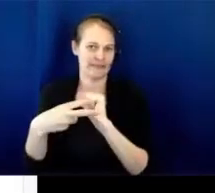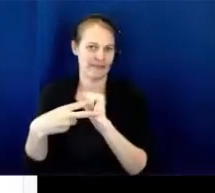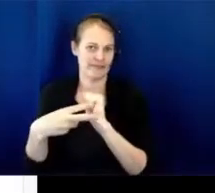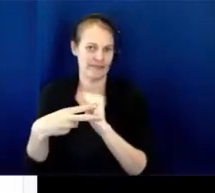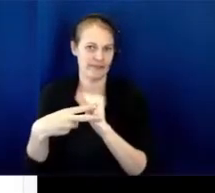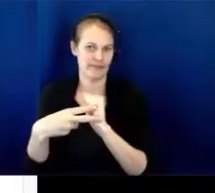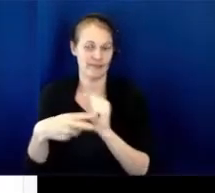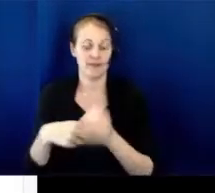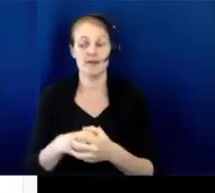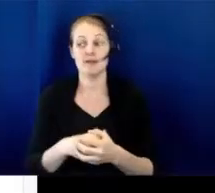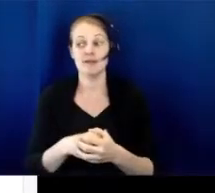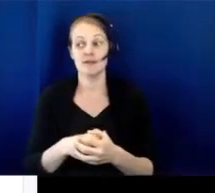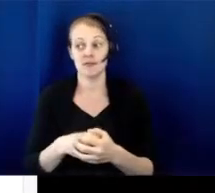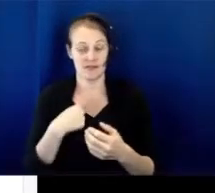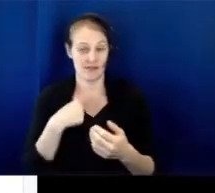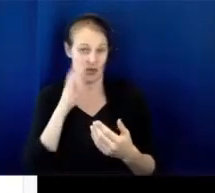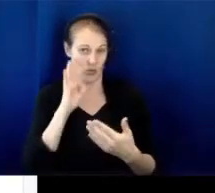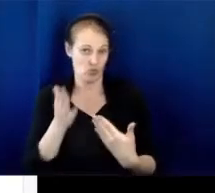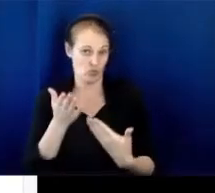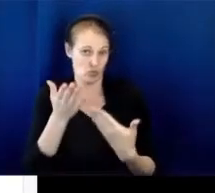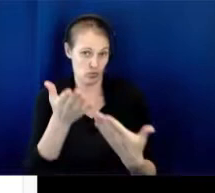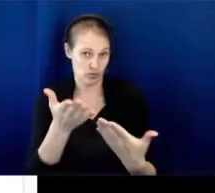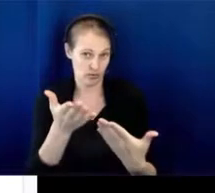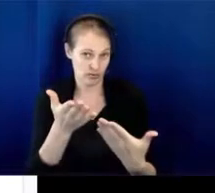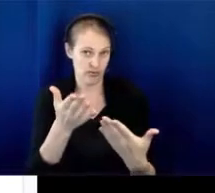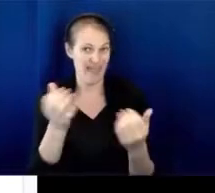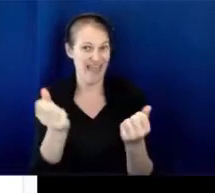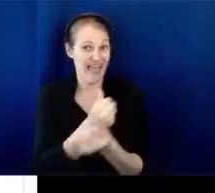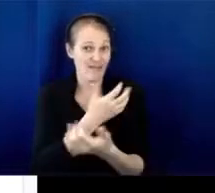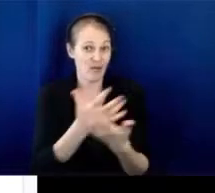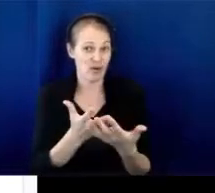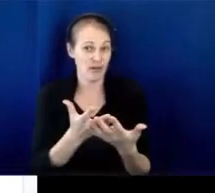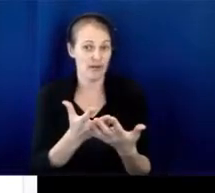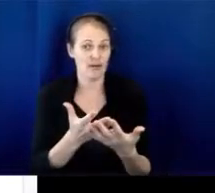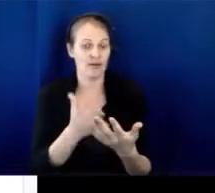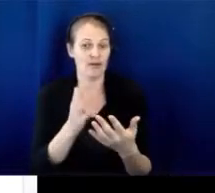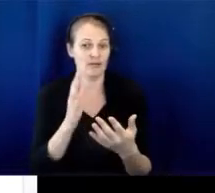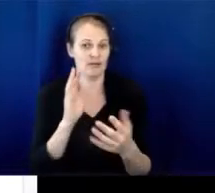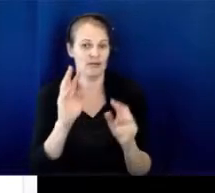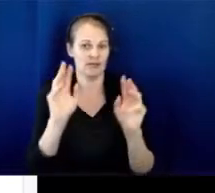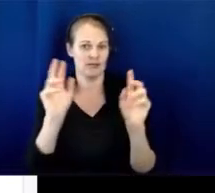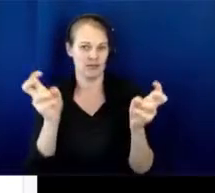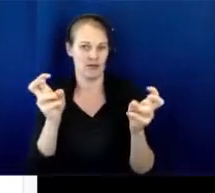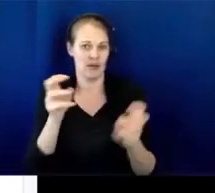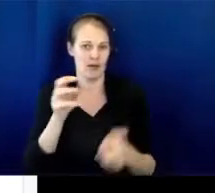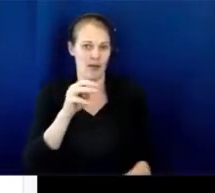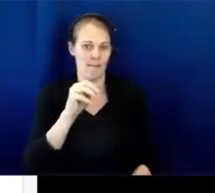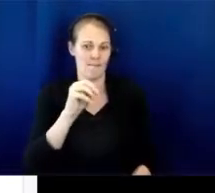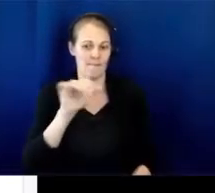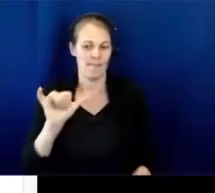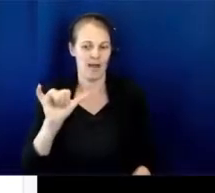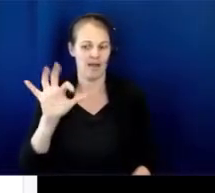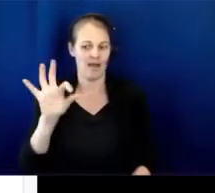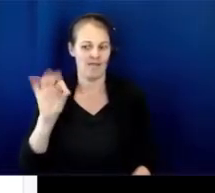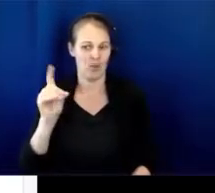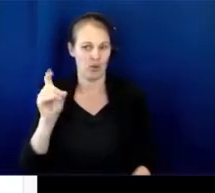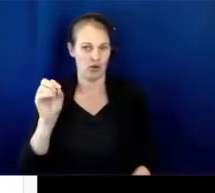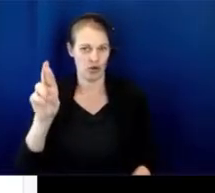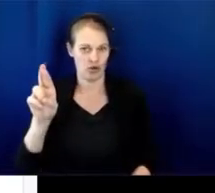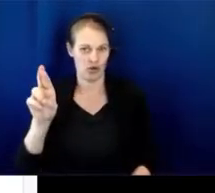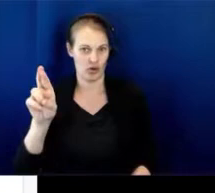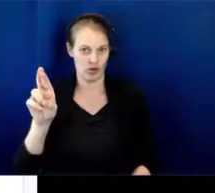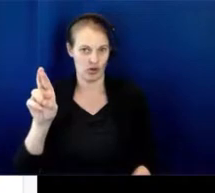personally like and recommend to place everything in my folder, which is a folder that we have